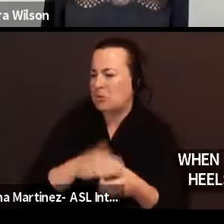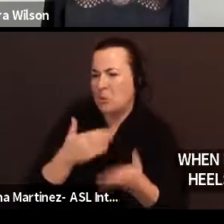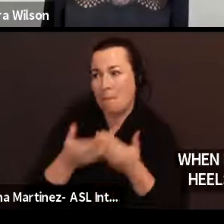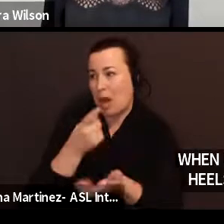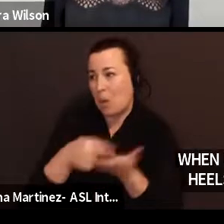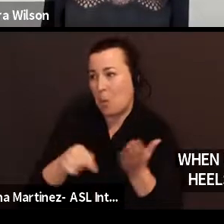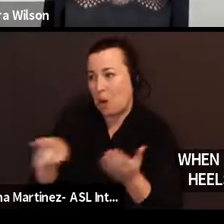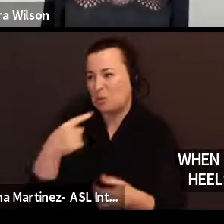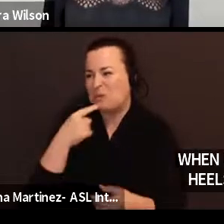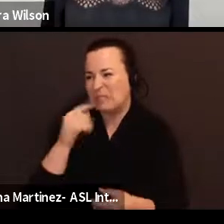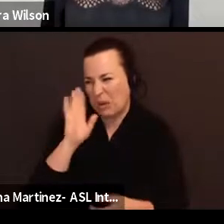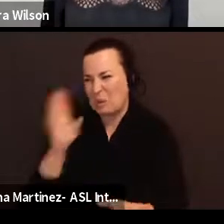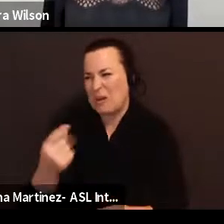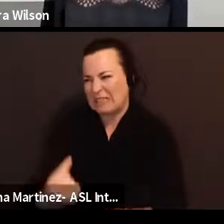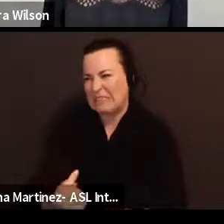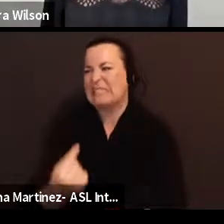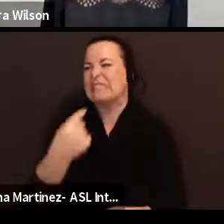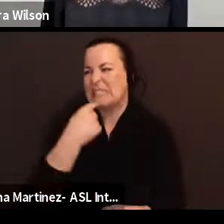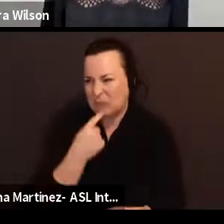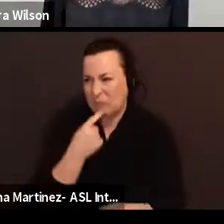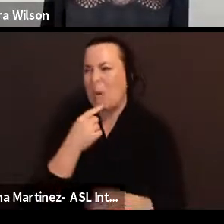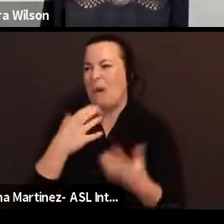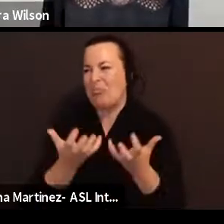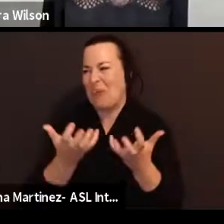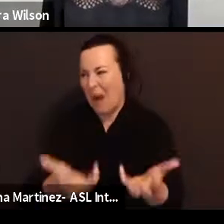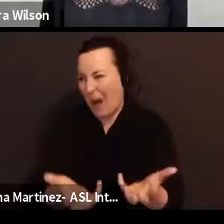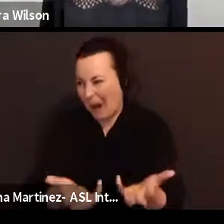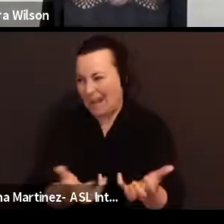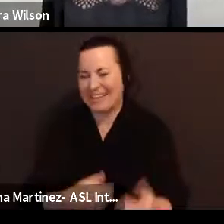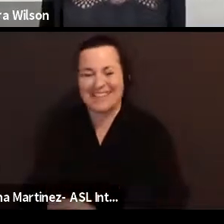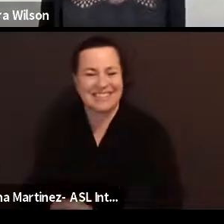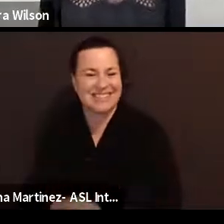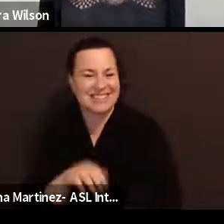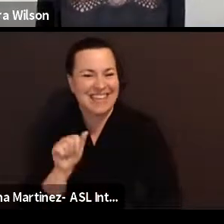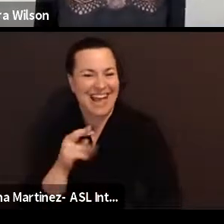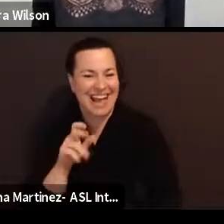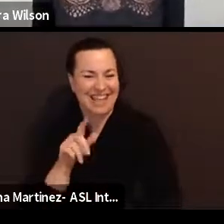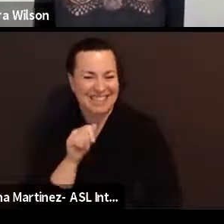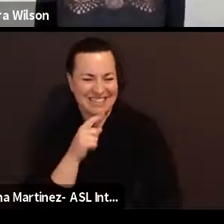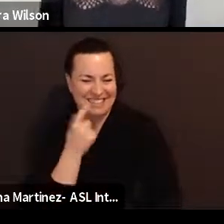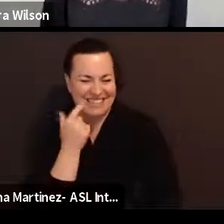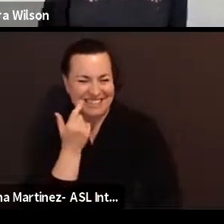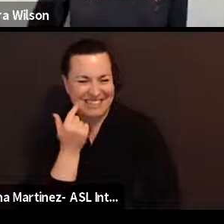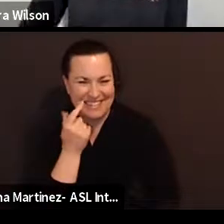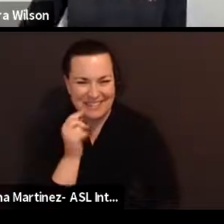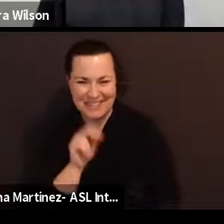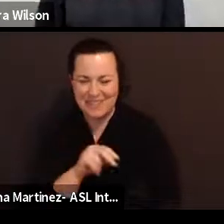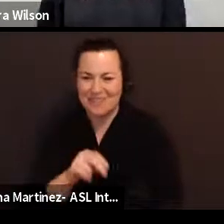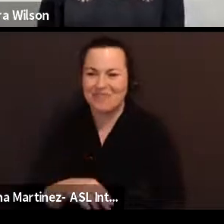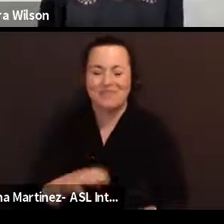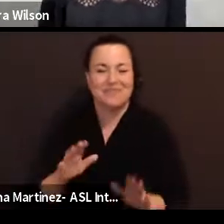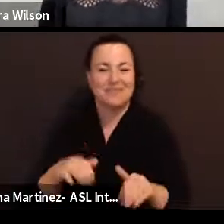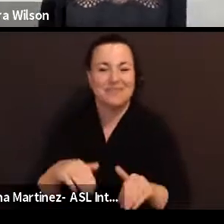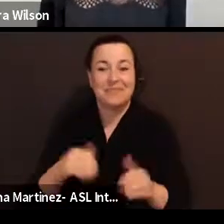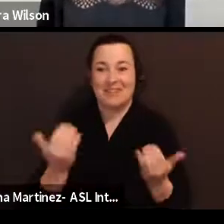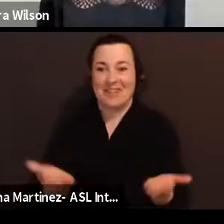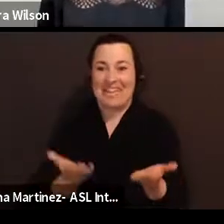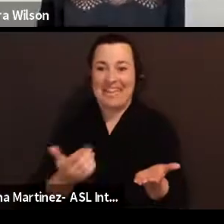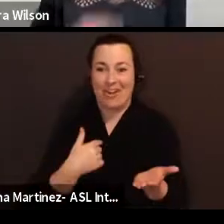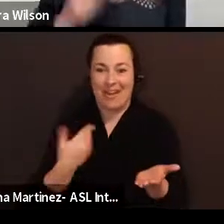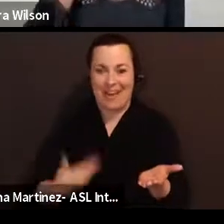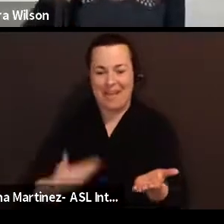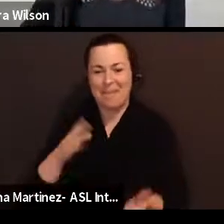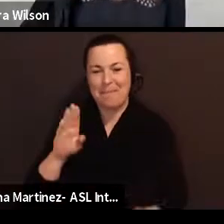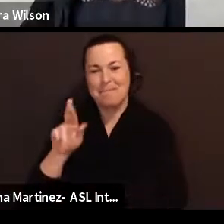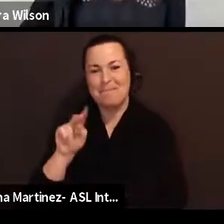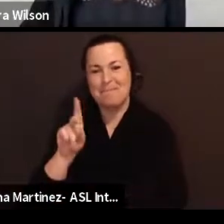going to be a disappointment to the audience." So here I am, and my name is Brandon Peters, and I have